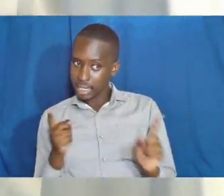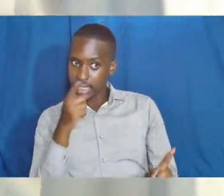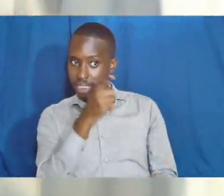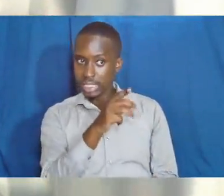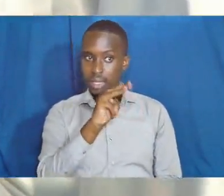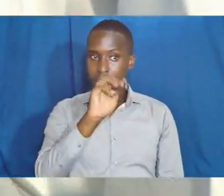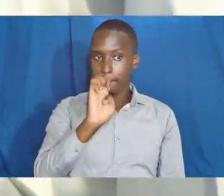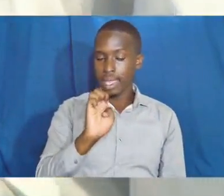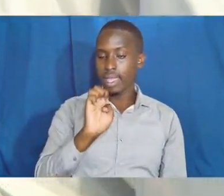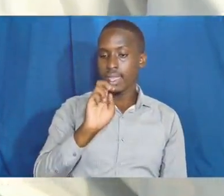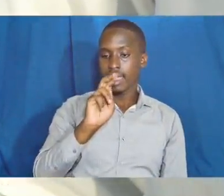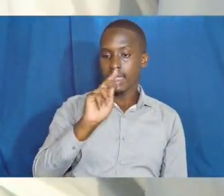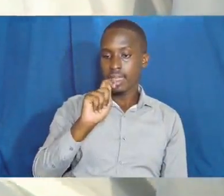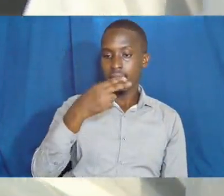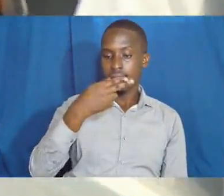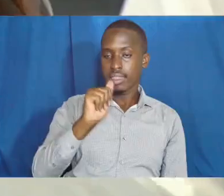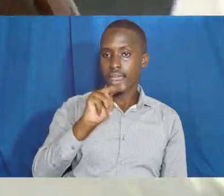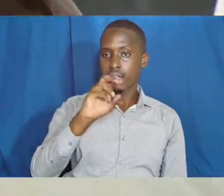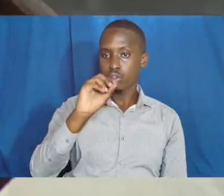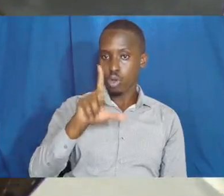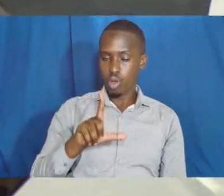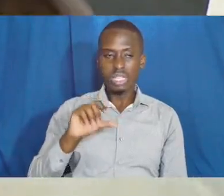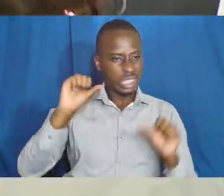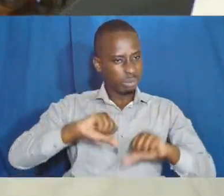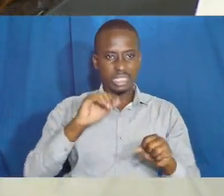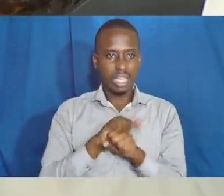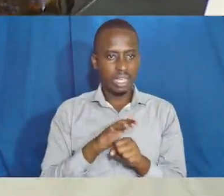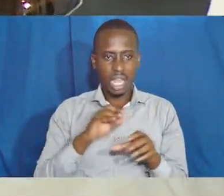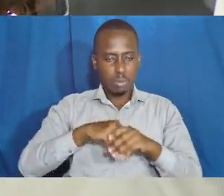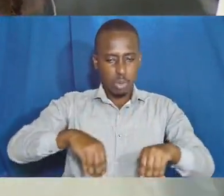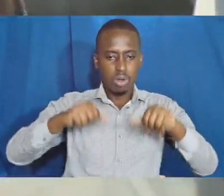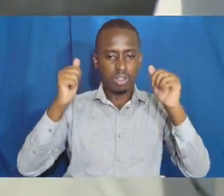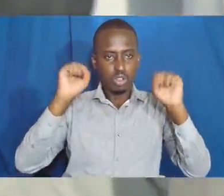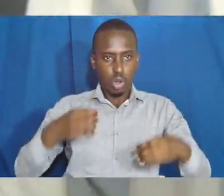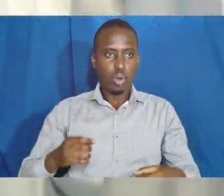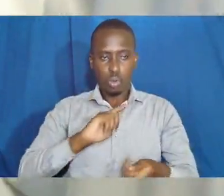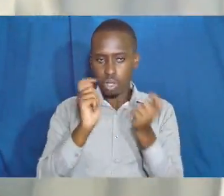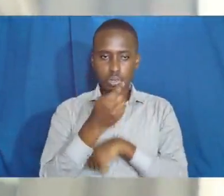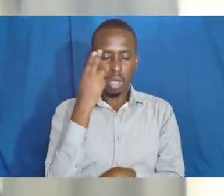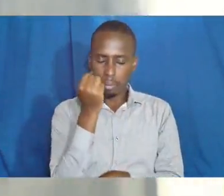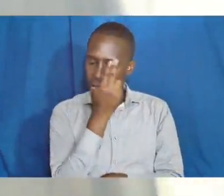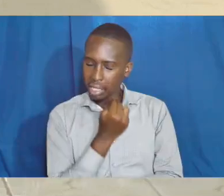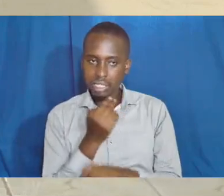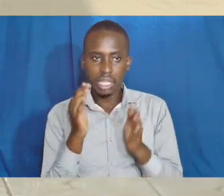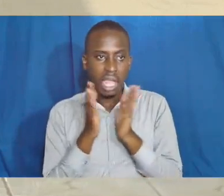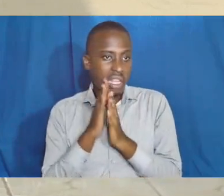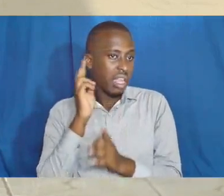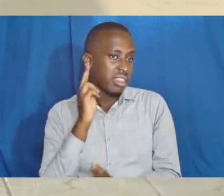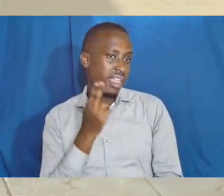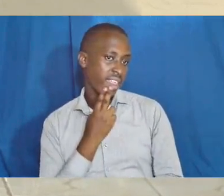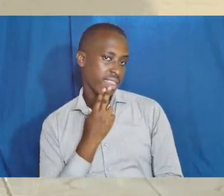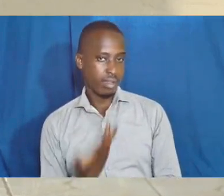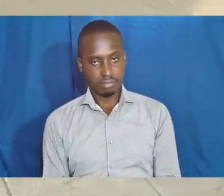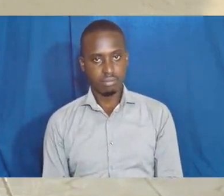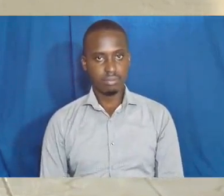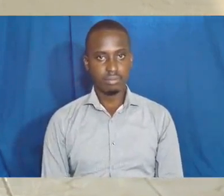poisonous. When you drink it, it causes immediate blindness and even death.